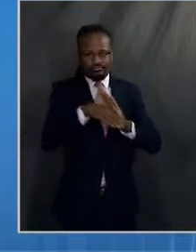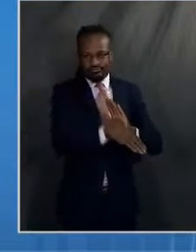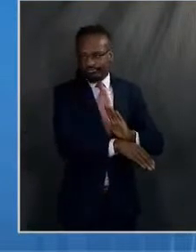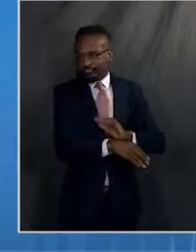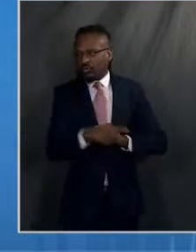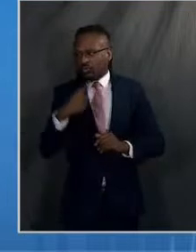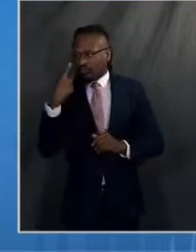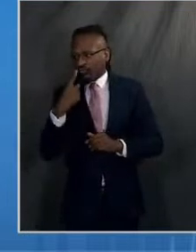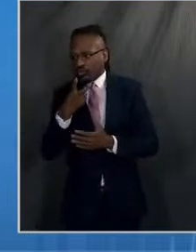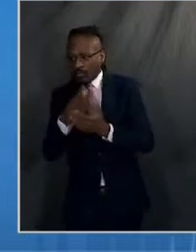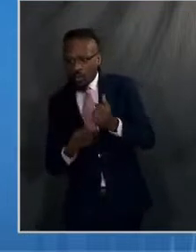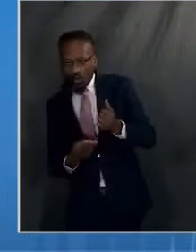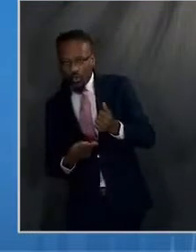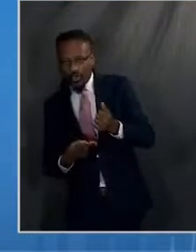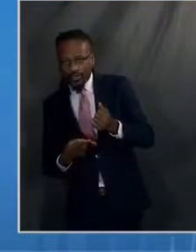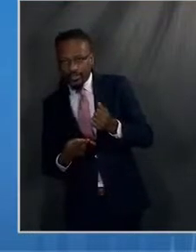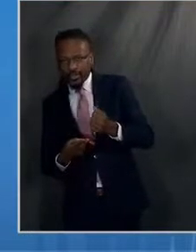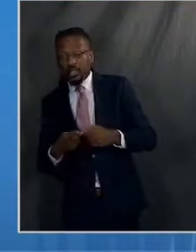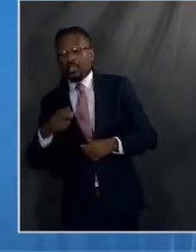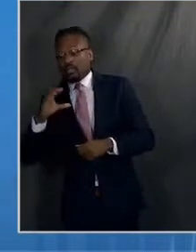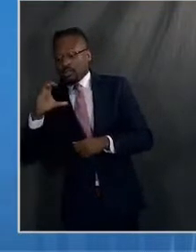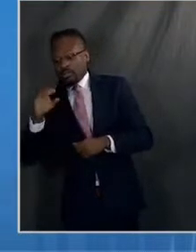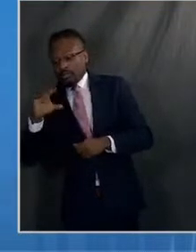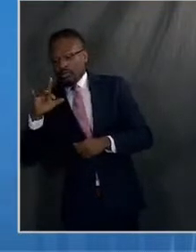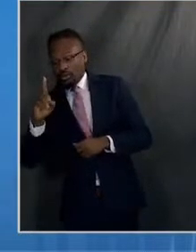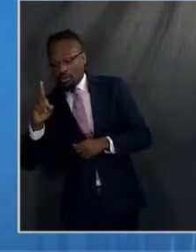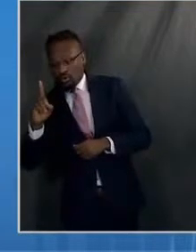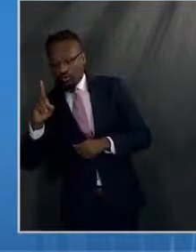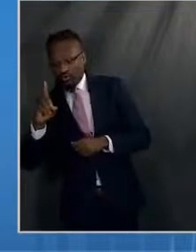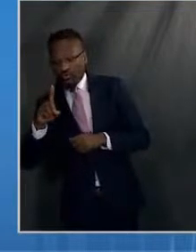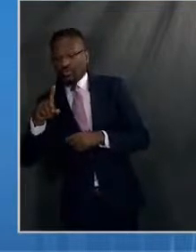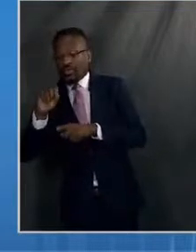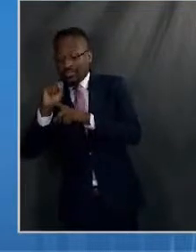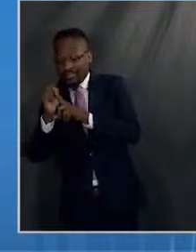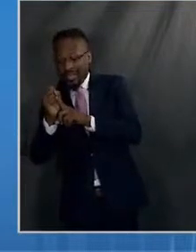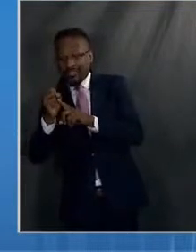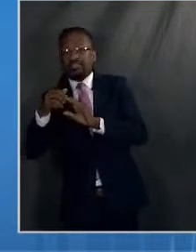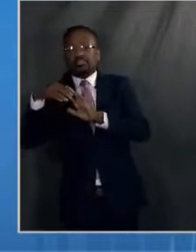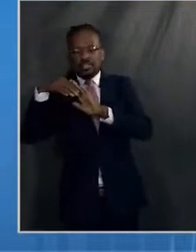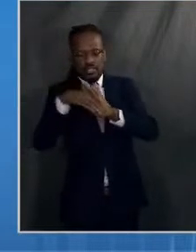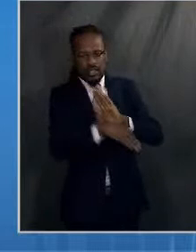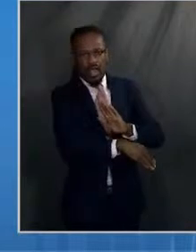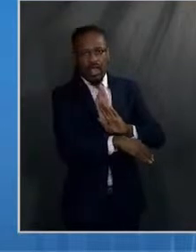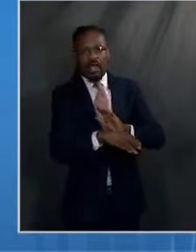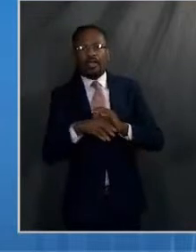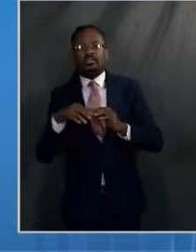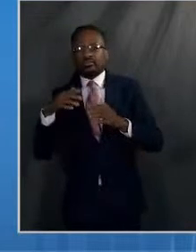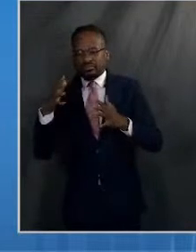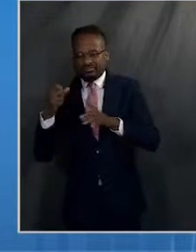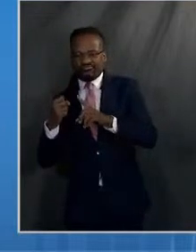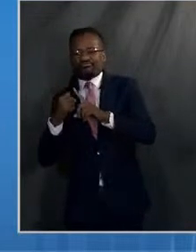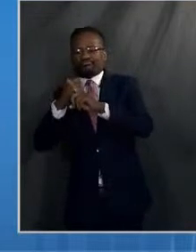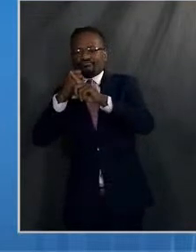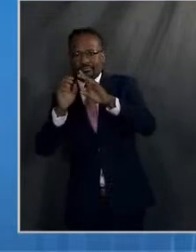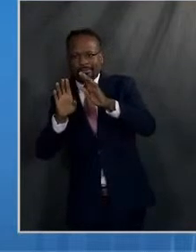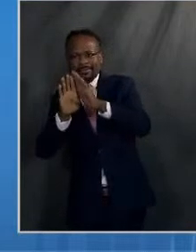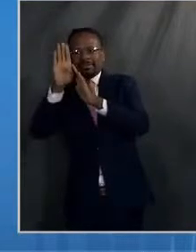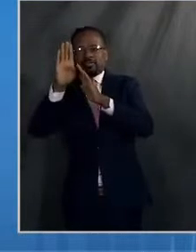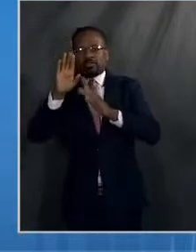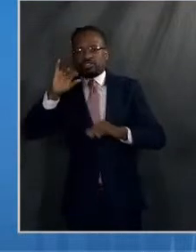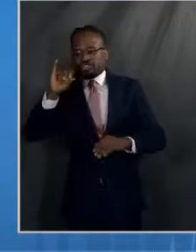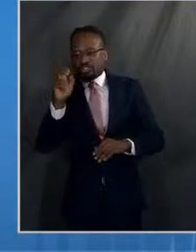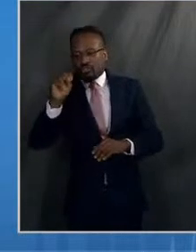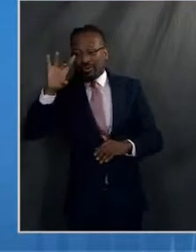these important outcomes. COVID-19 cases have declined steadily since hitting a peak on January 8th,